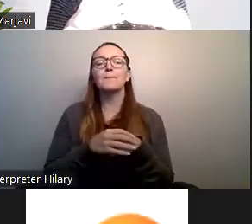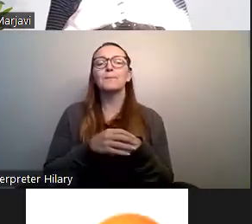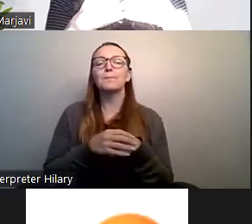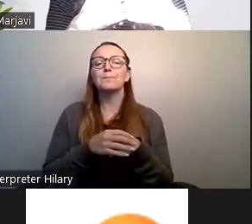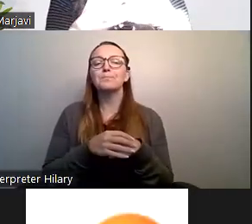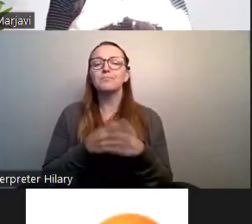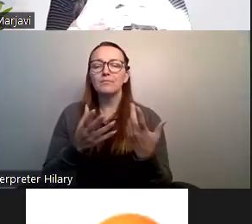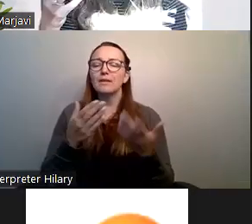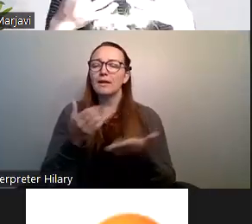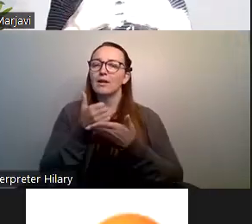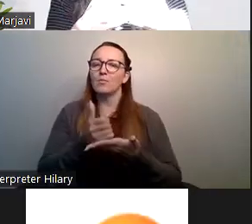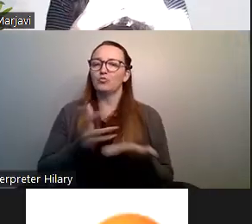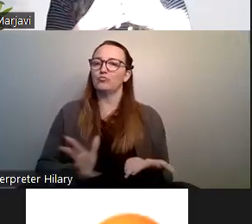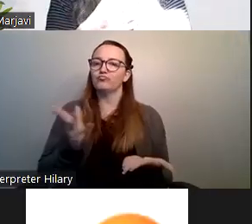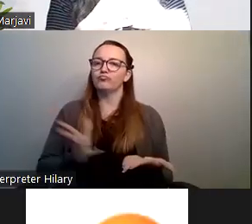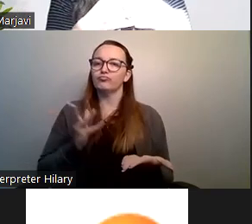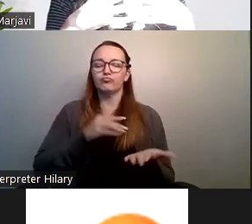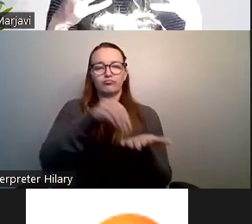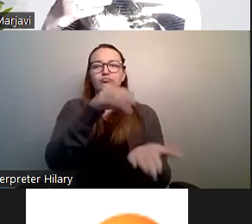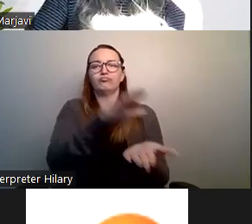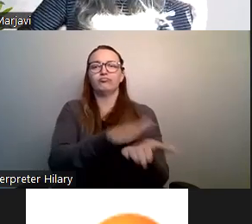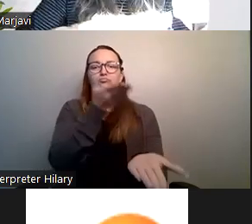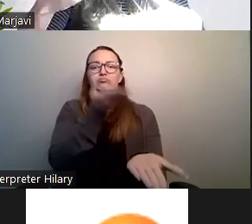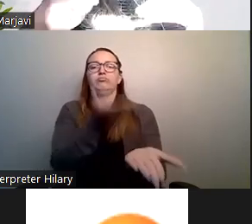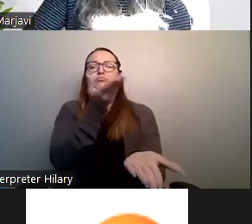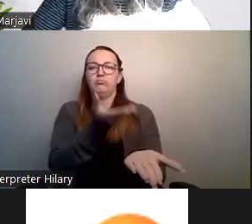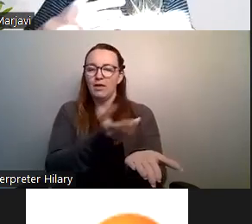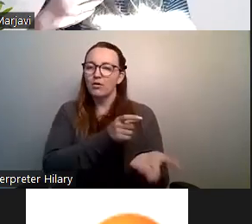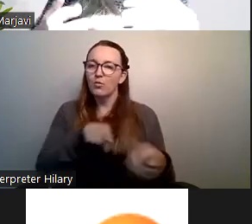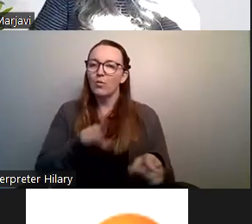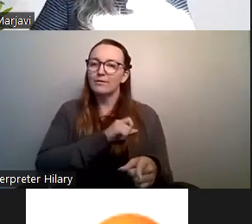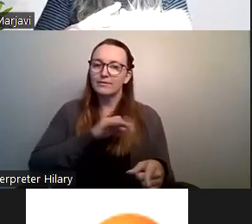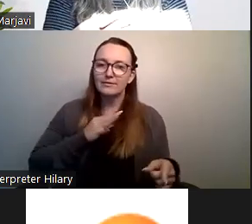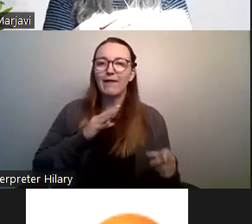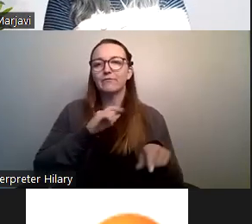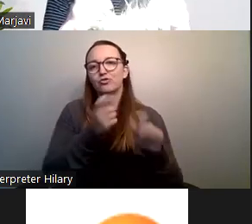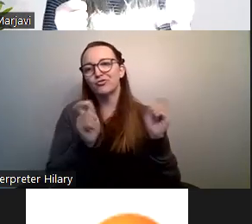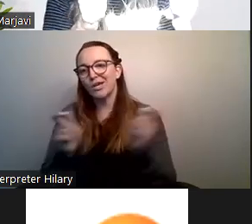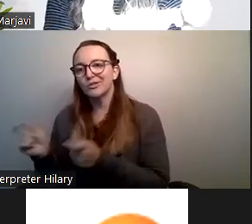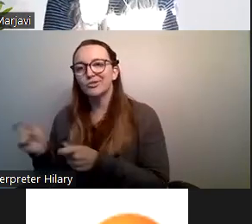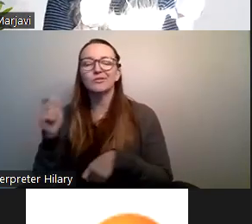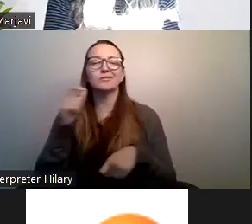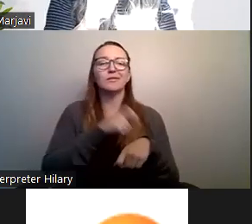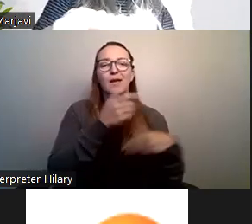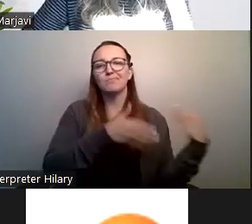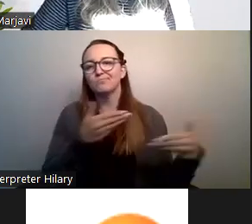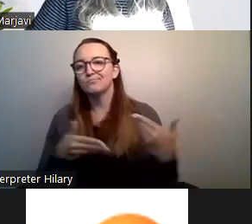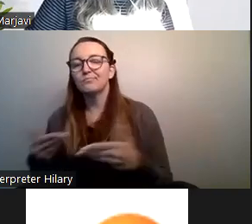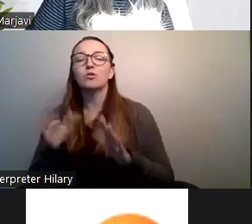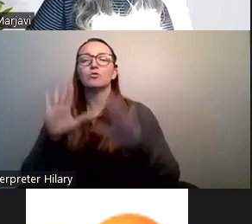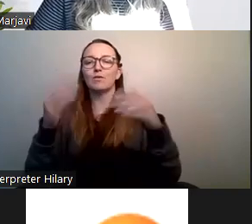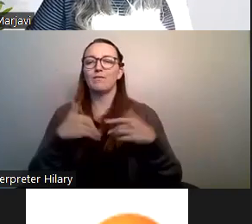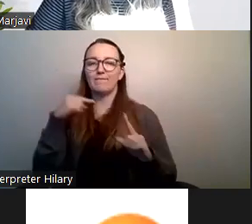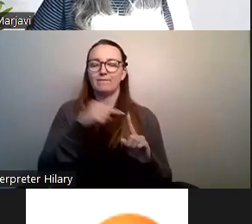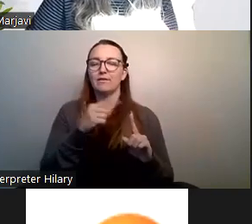to formalize, to put it down in writing as staff turns over and time moves forward. It's great to have that to look back on,